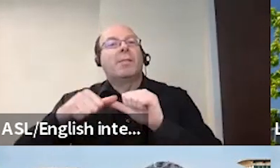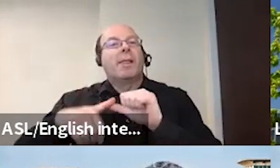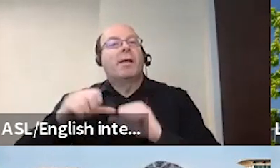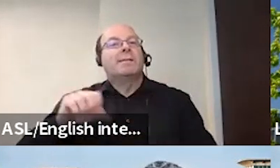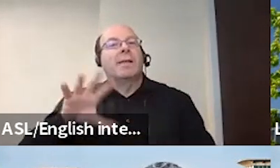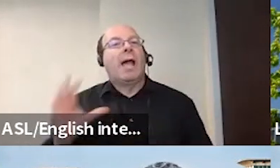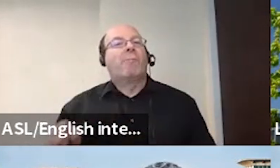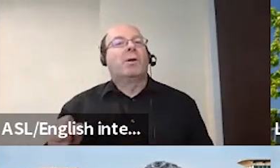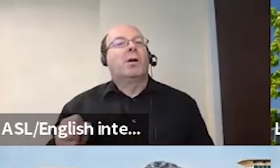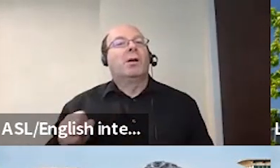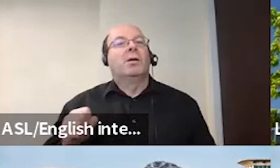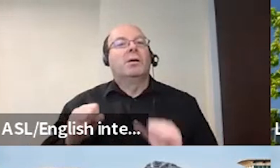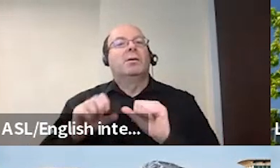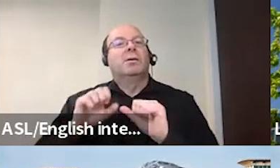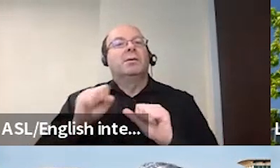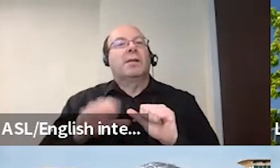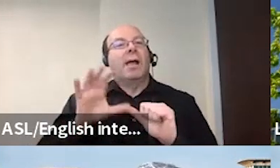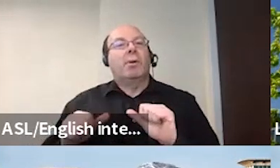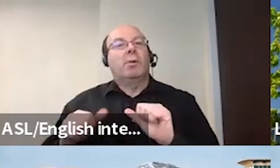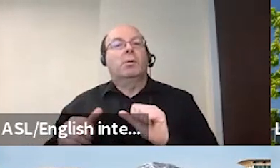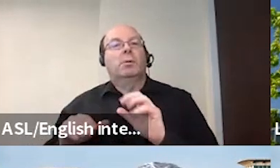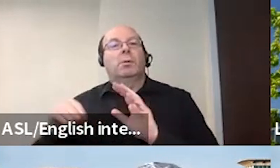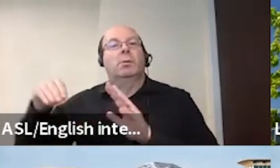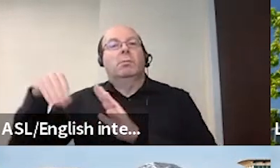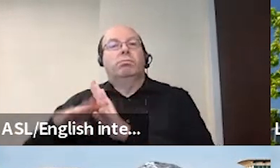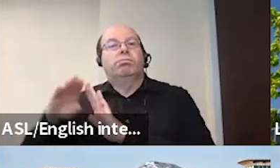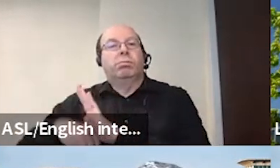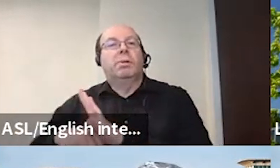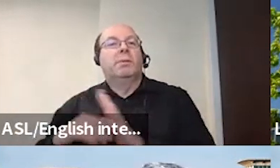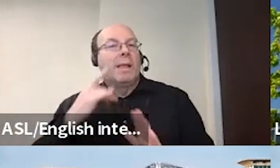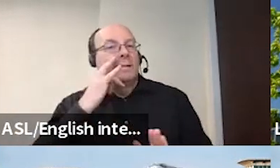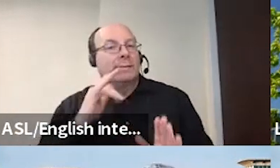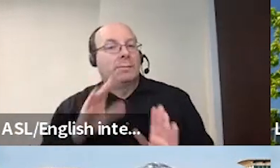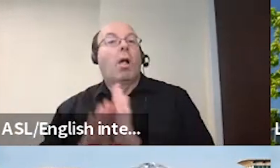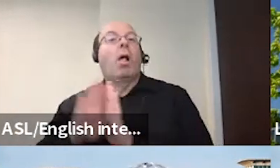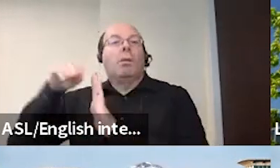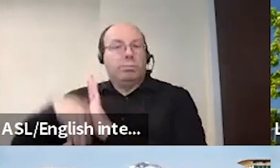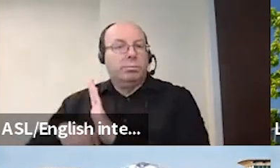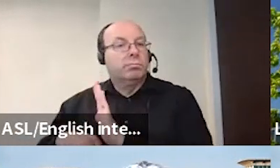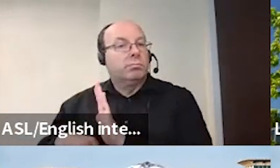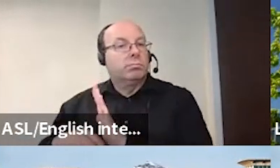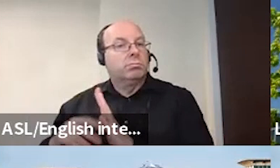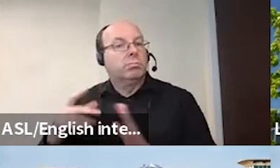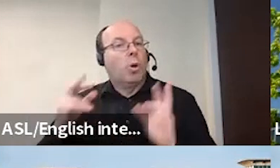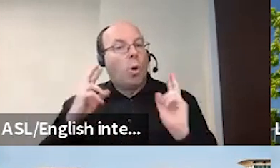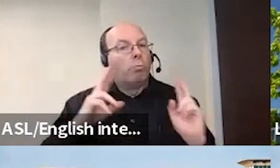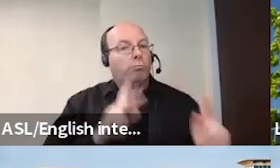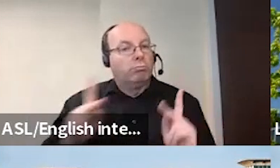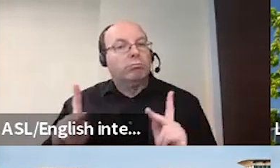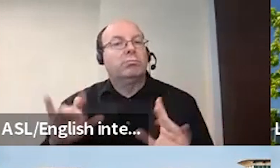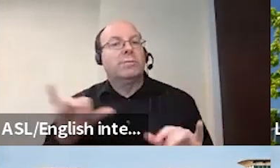we're experiencing actually some of the most rapid growth right now and starting to see the turn toward the downhill side.